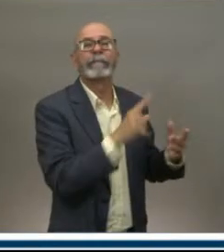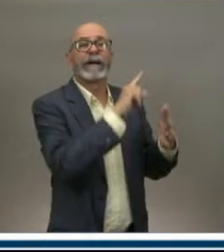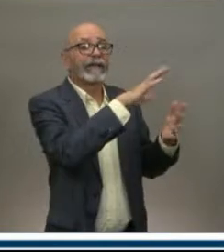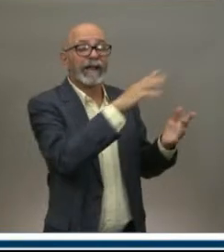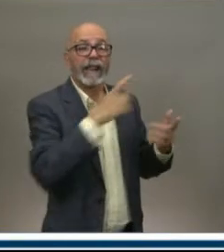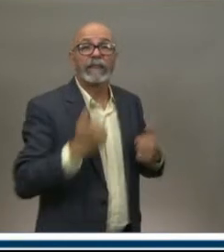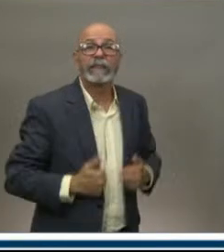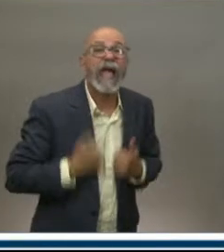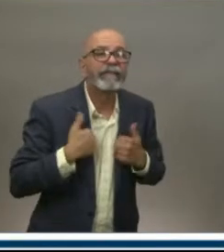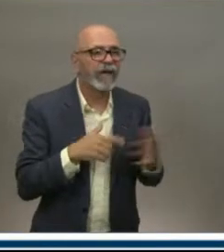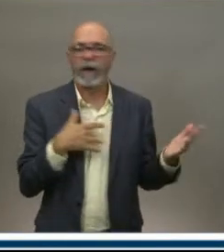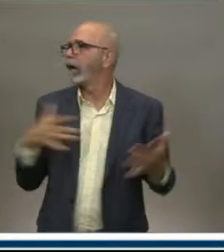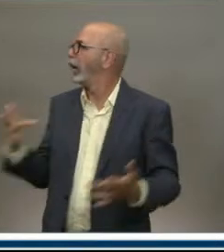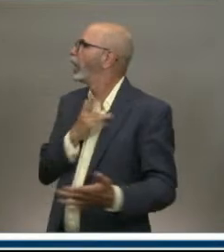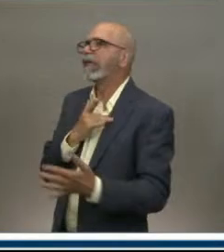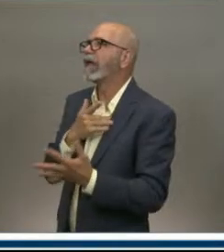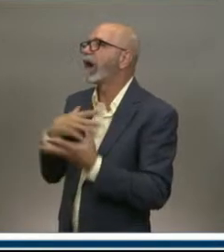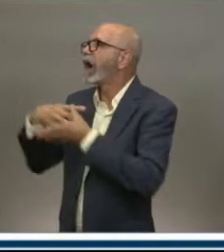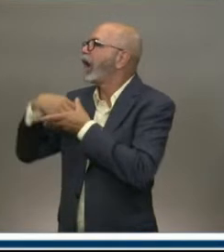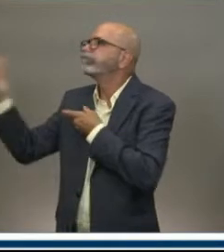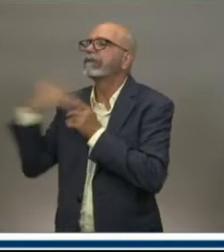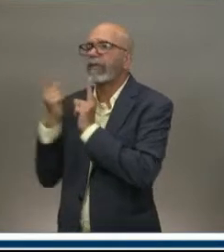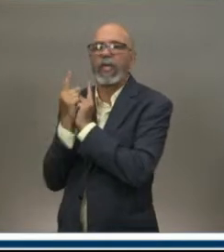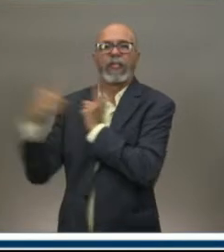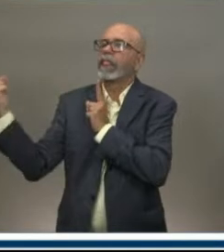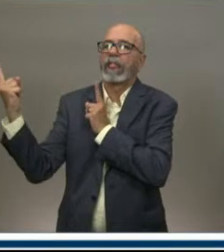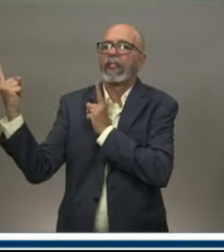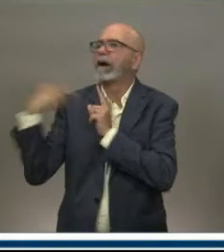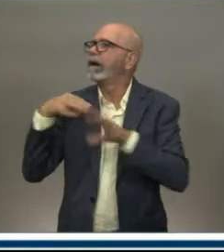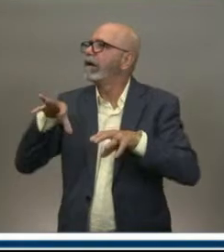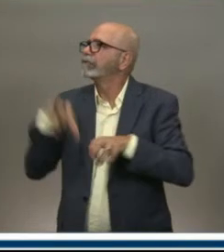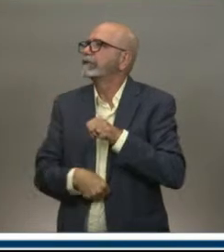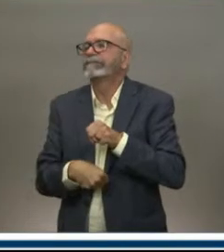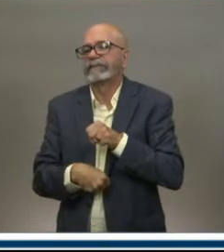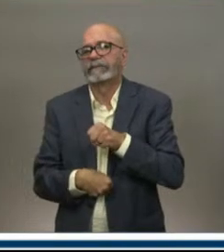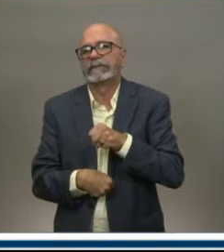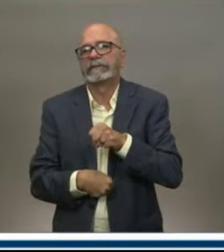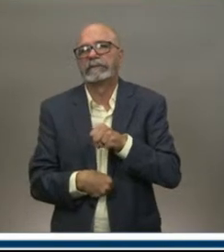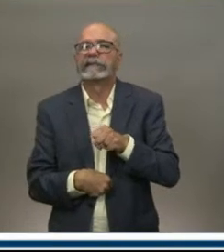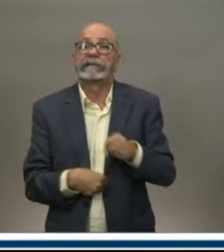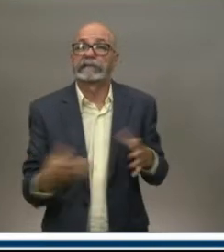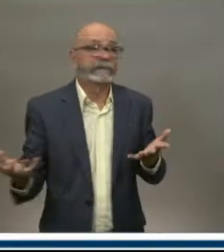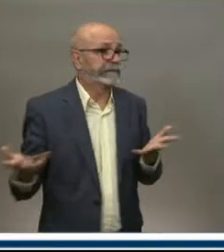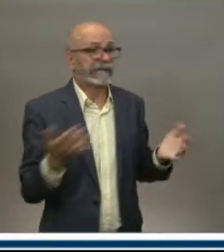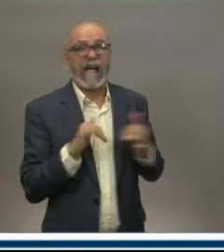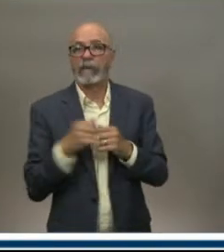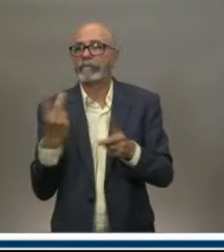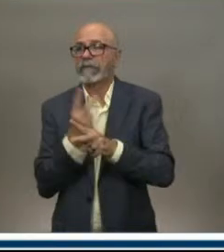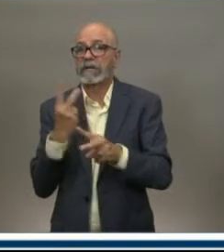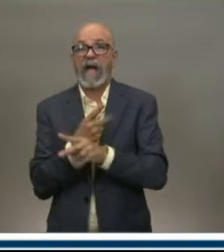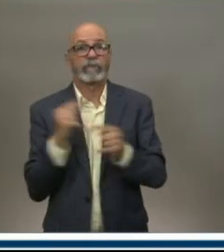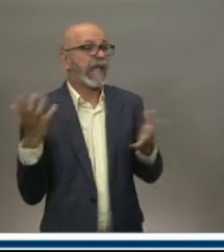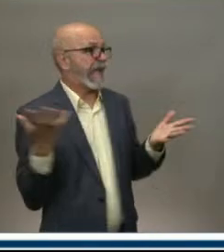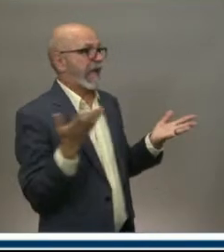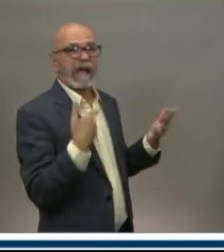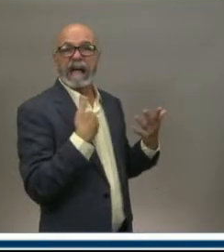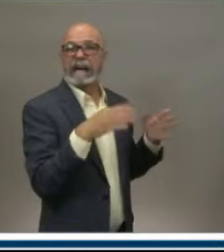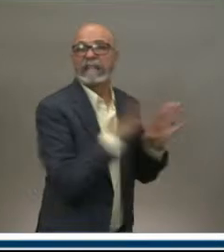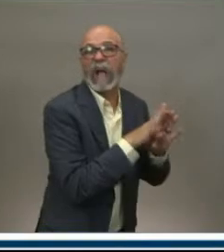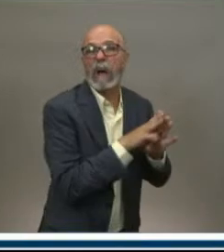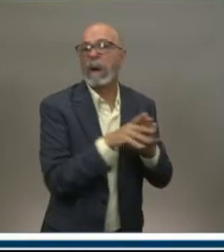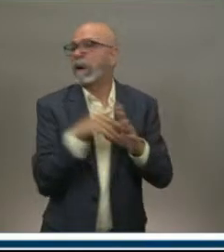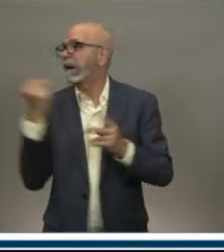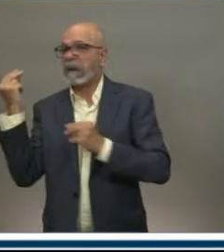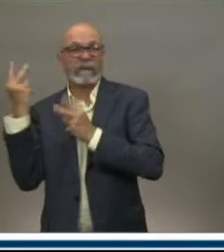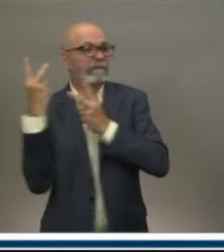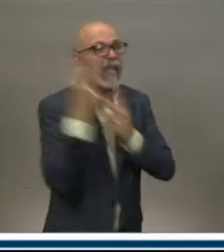ones, that, you know, by closing down fully, it had consequences, you know, very good for risk mitigation